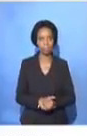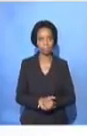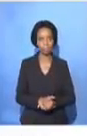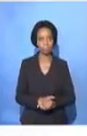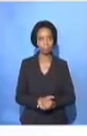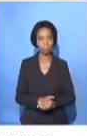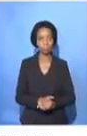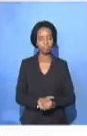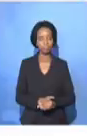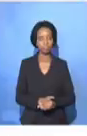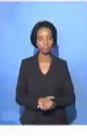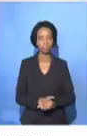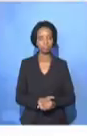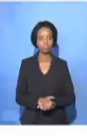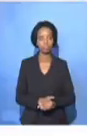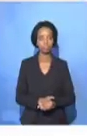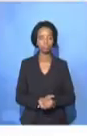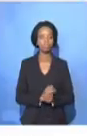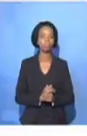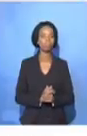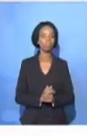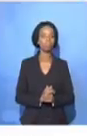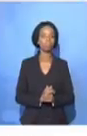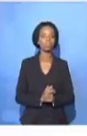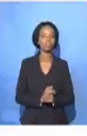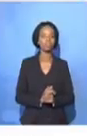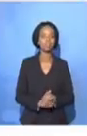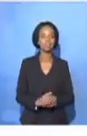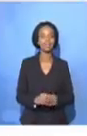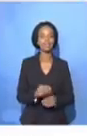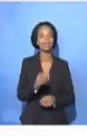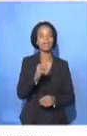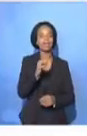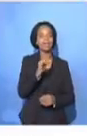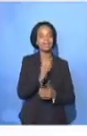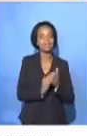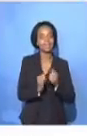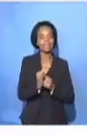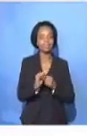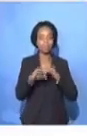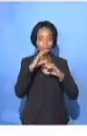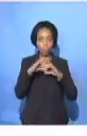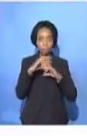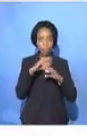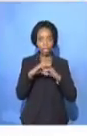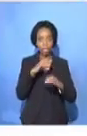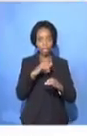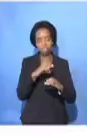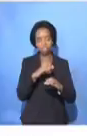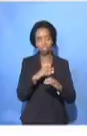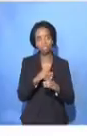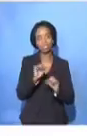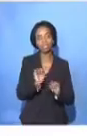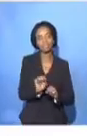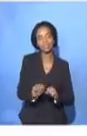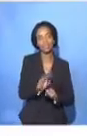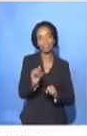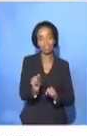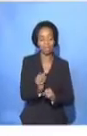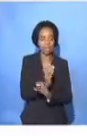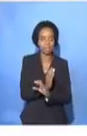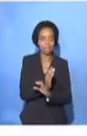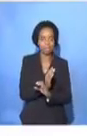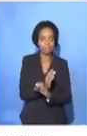The Independent Communication Authority of South Africa, ICASA, regulated